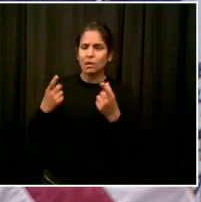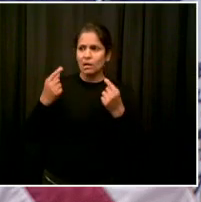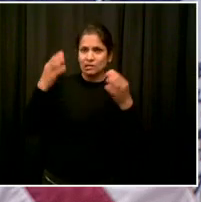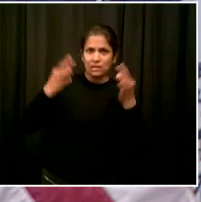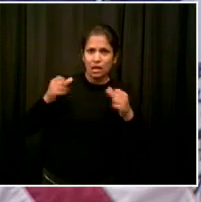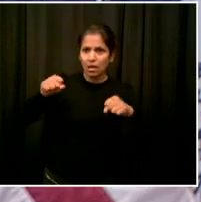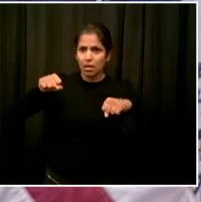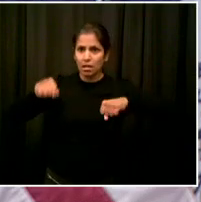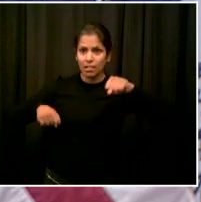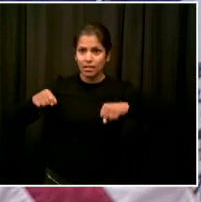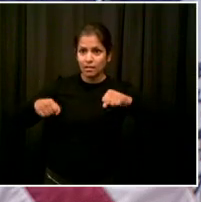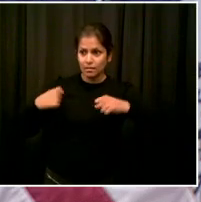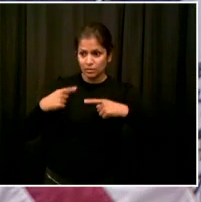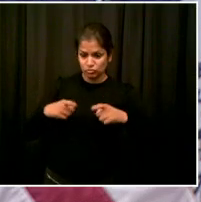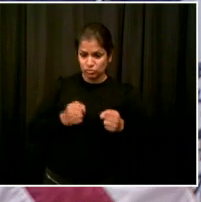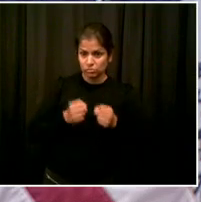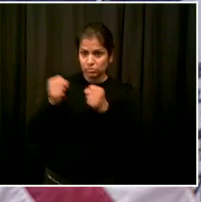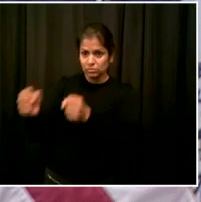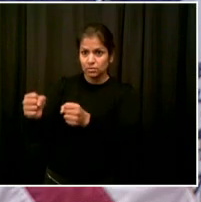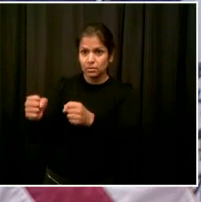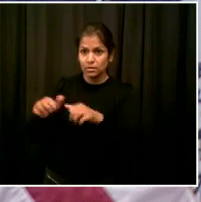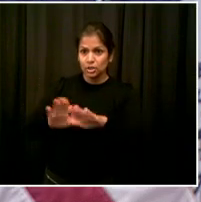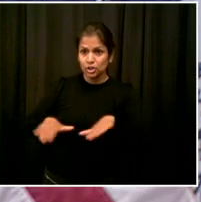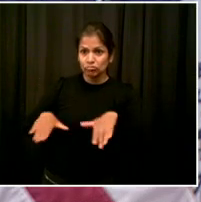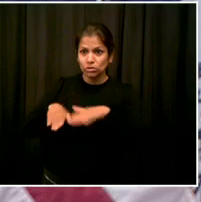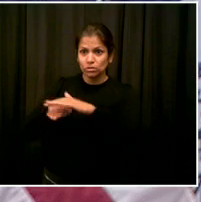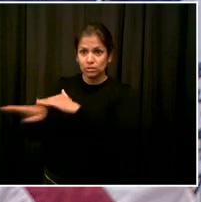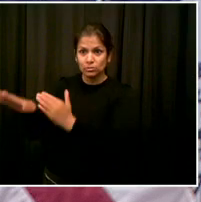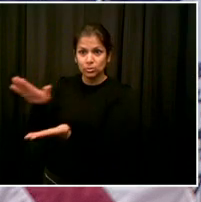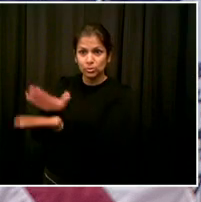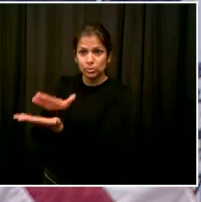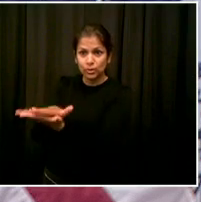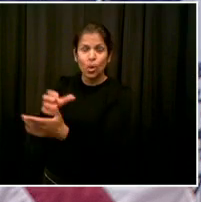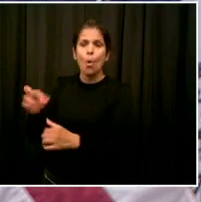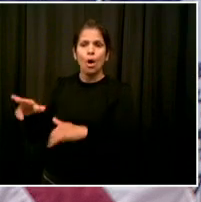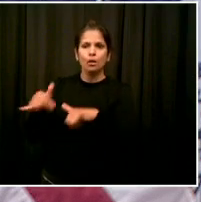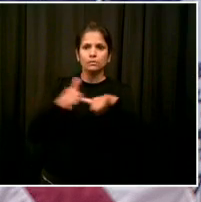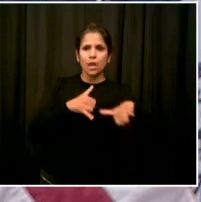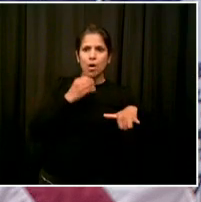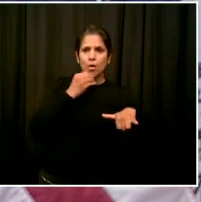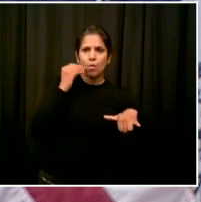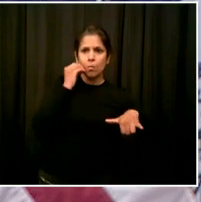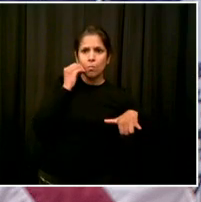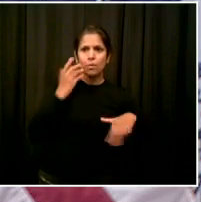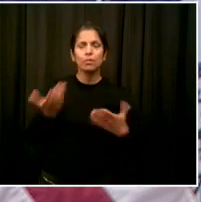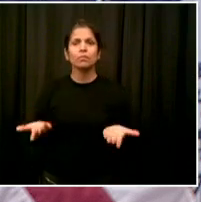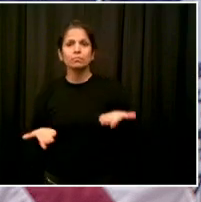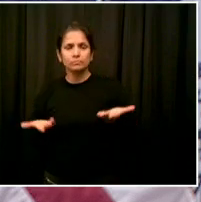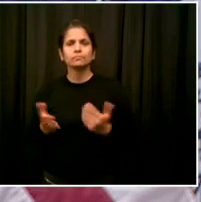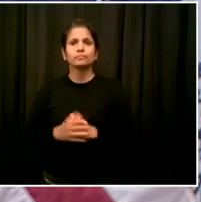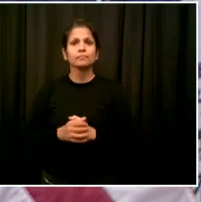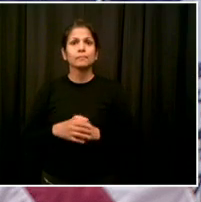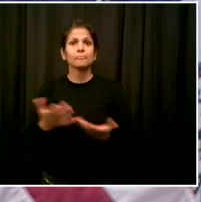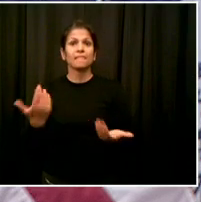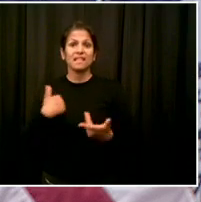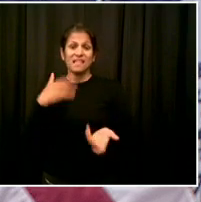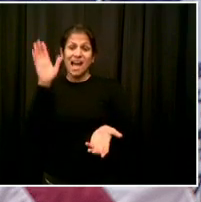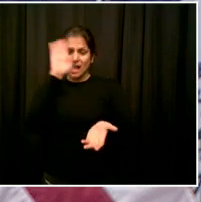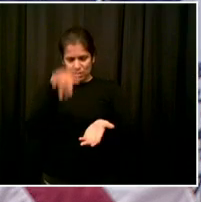everyday New Yorkers. So I want to talk about the millions and millions of people, not the privileged few, but the millions and millions of people who deal